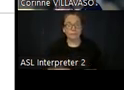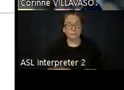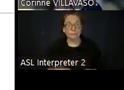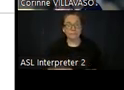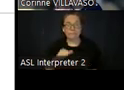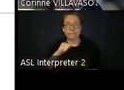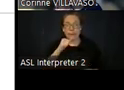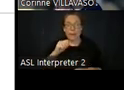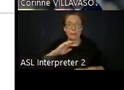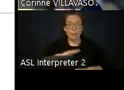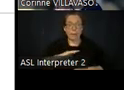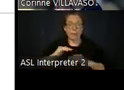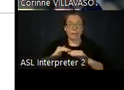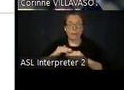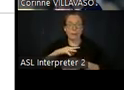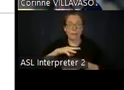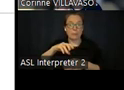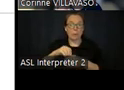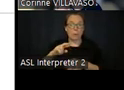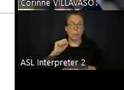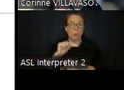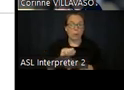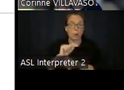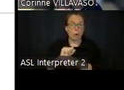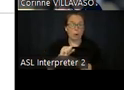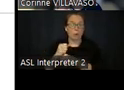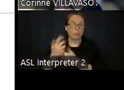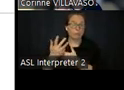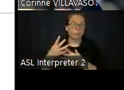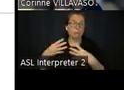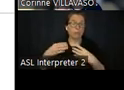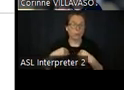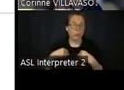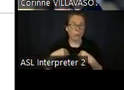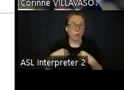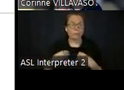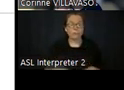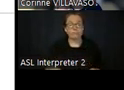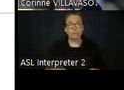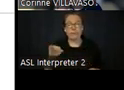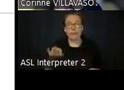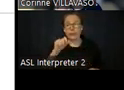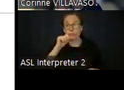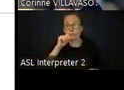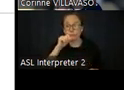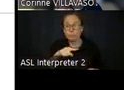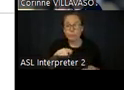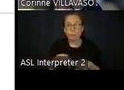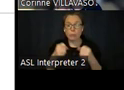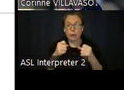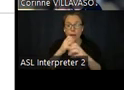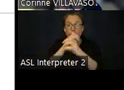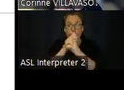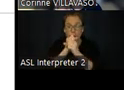Unmet minimum participation or workload requirement, breach of confidentiality, it ticks back to